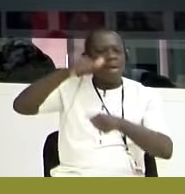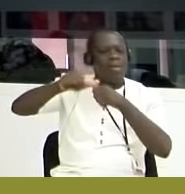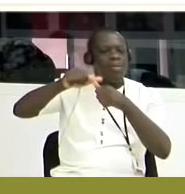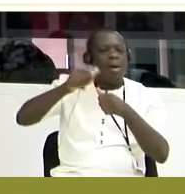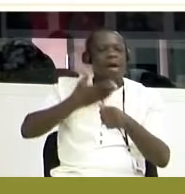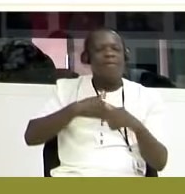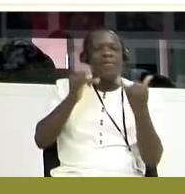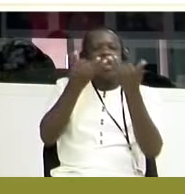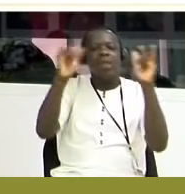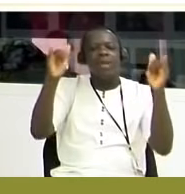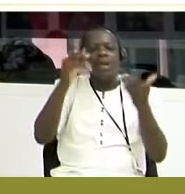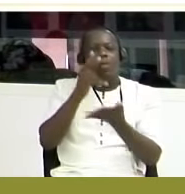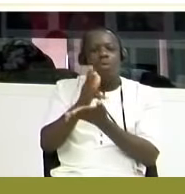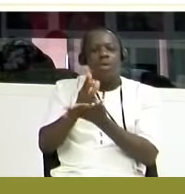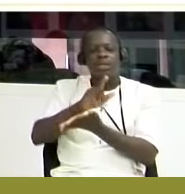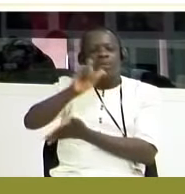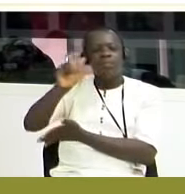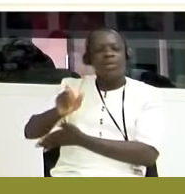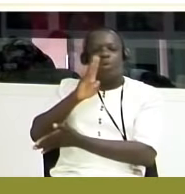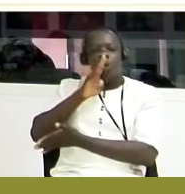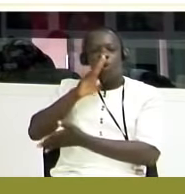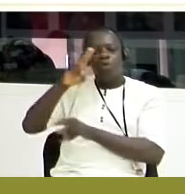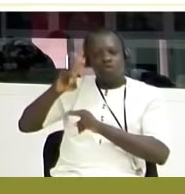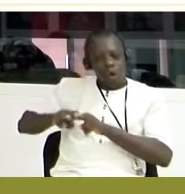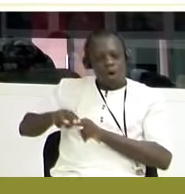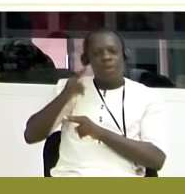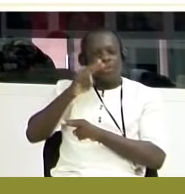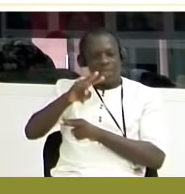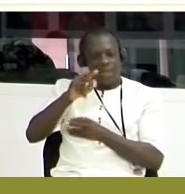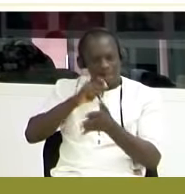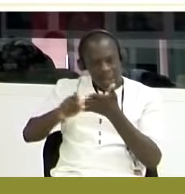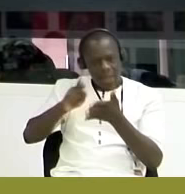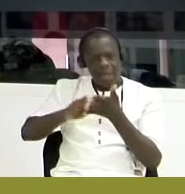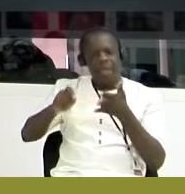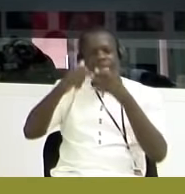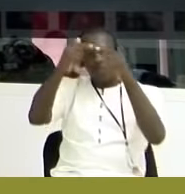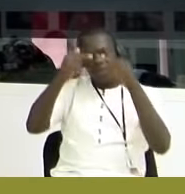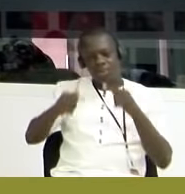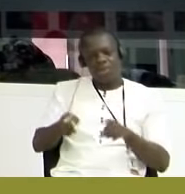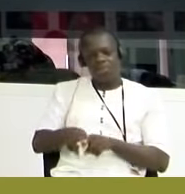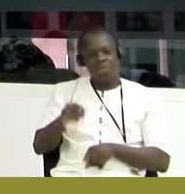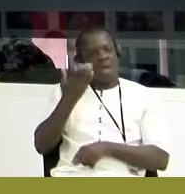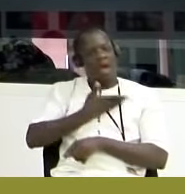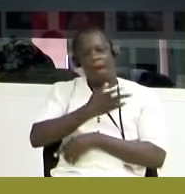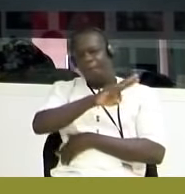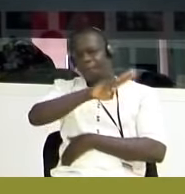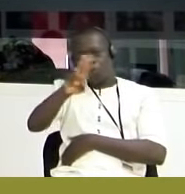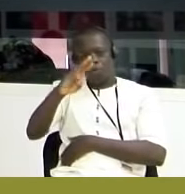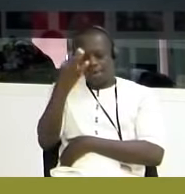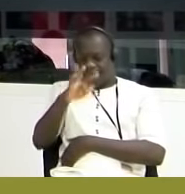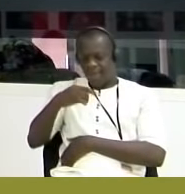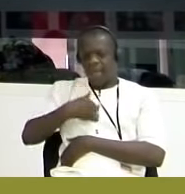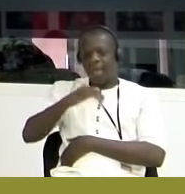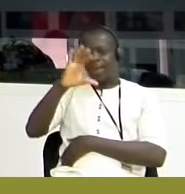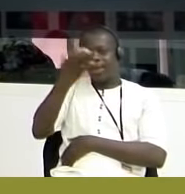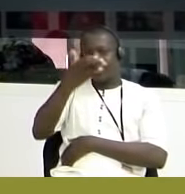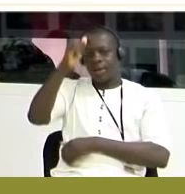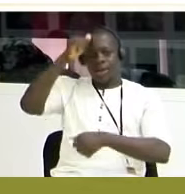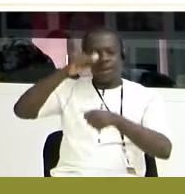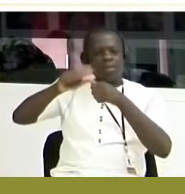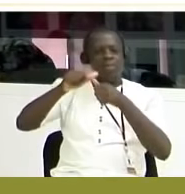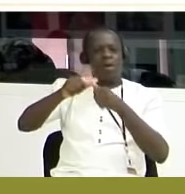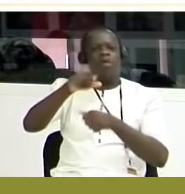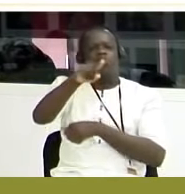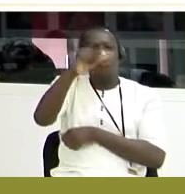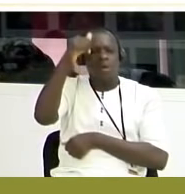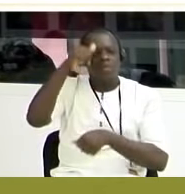independent witness, as far as I can recollect. Can you tell us how that panel treated you during the time